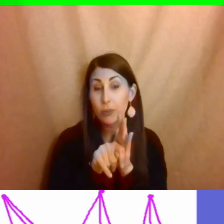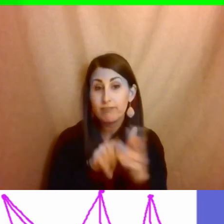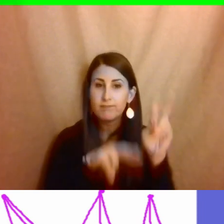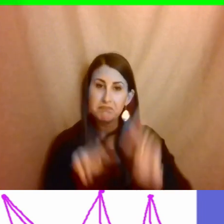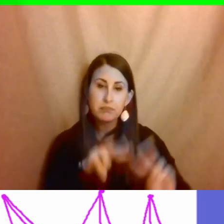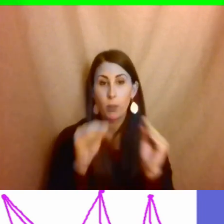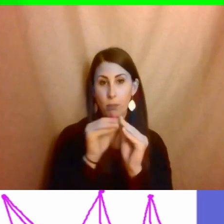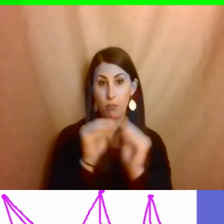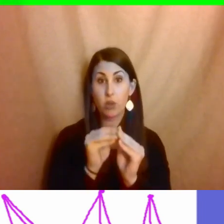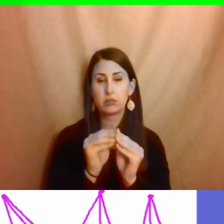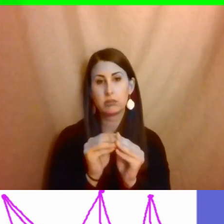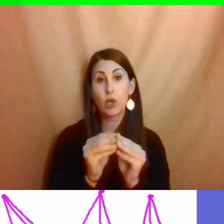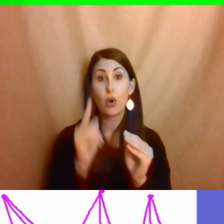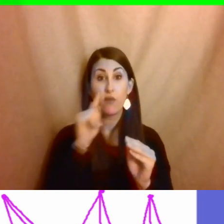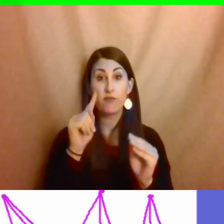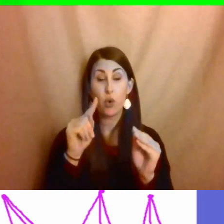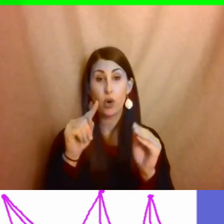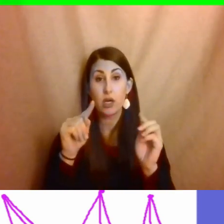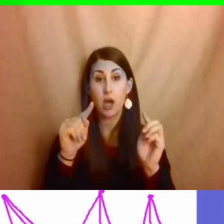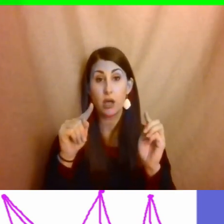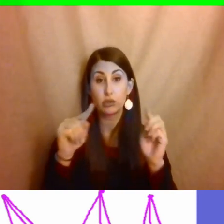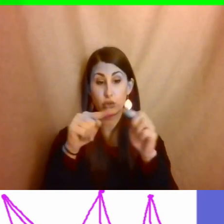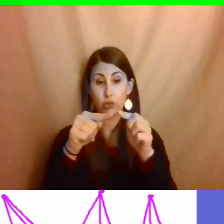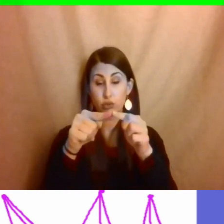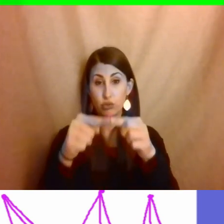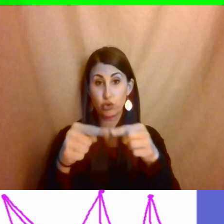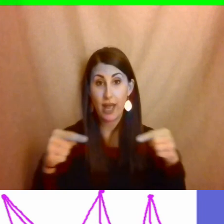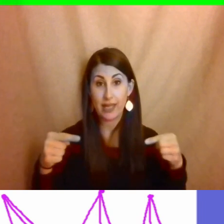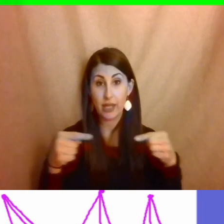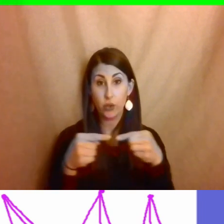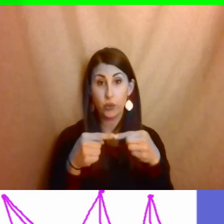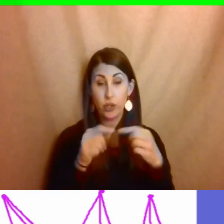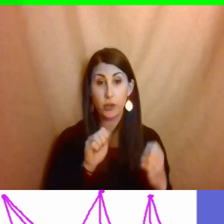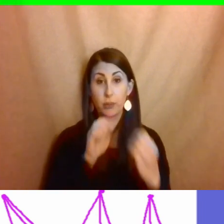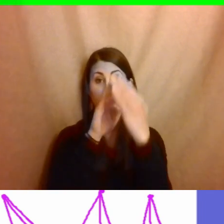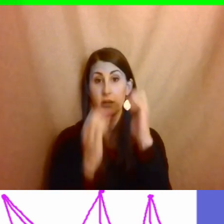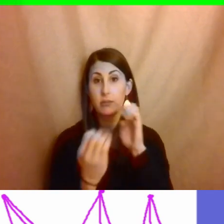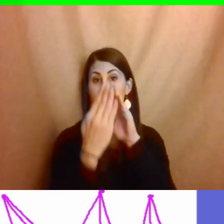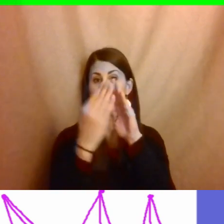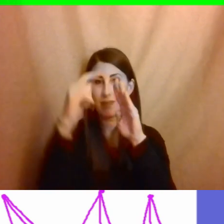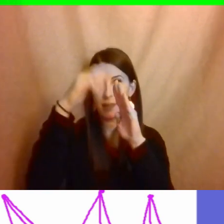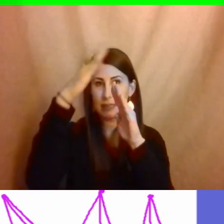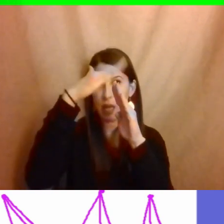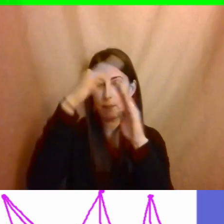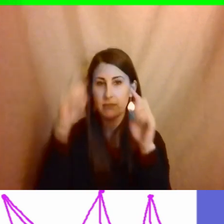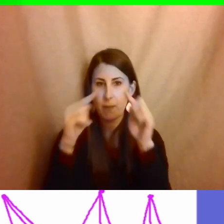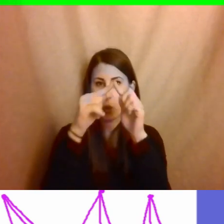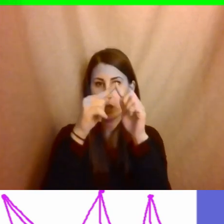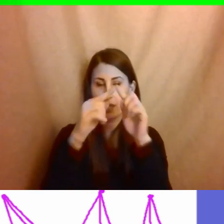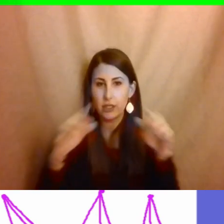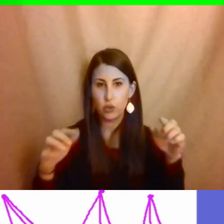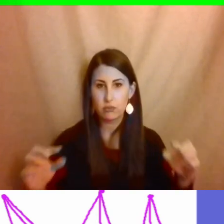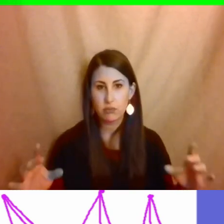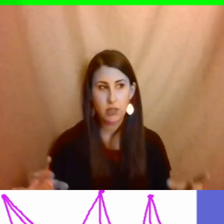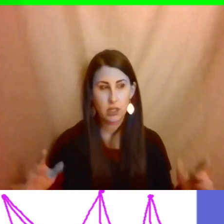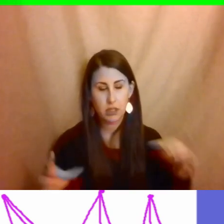these some more. So for the triangular pyramid, it's a triangle on the bottom, a point somewhere at at the top and connect those